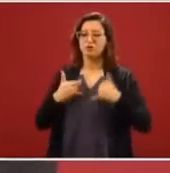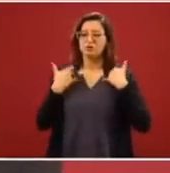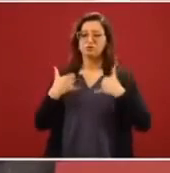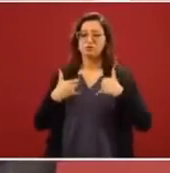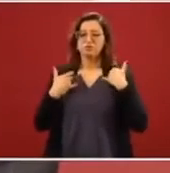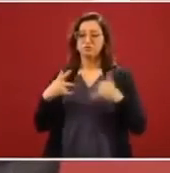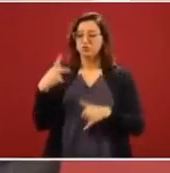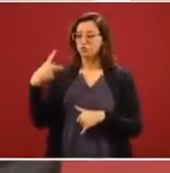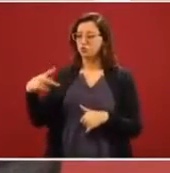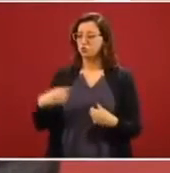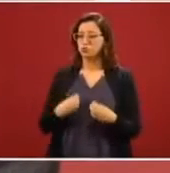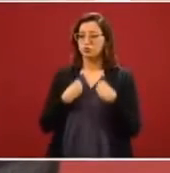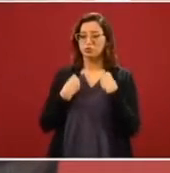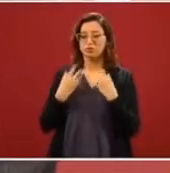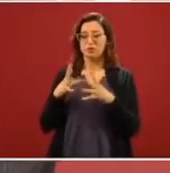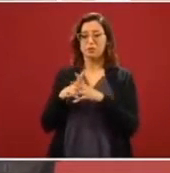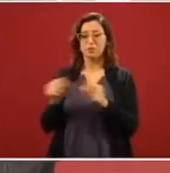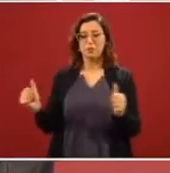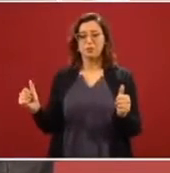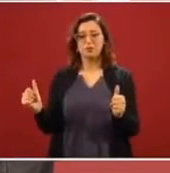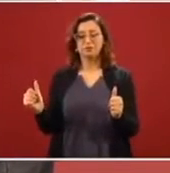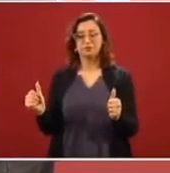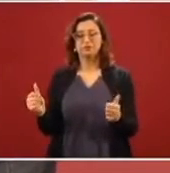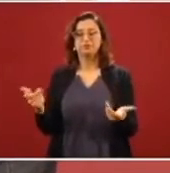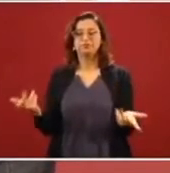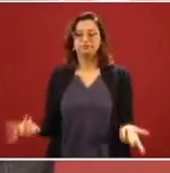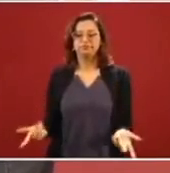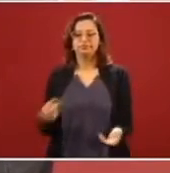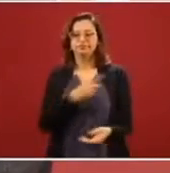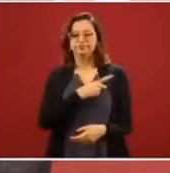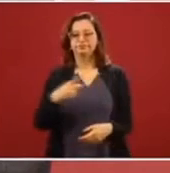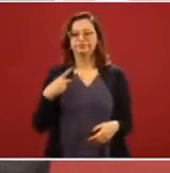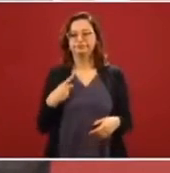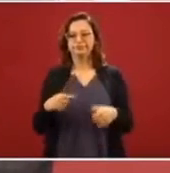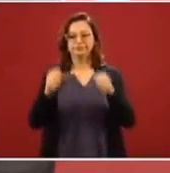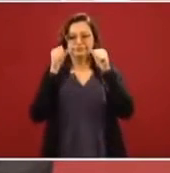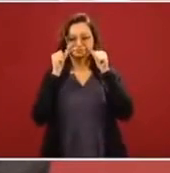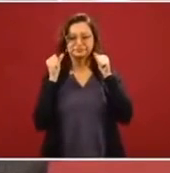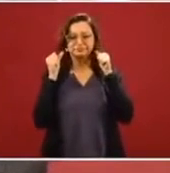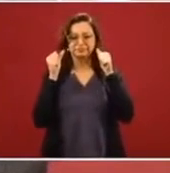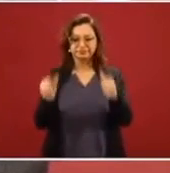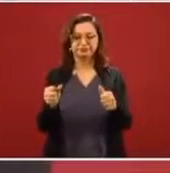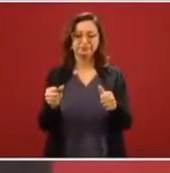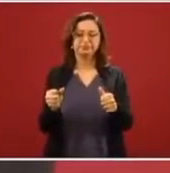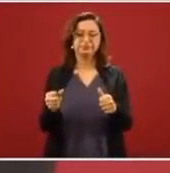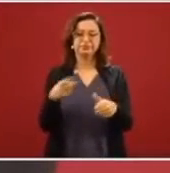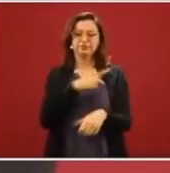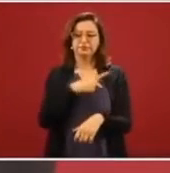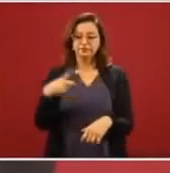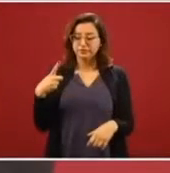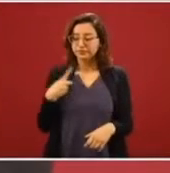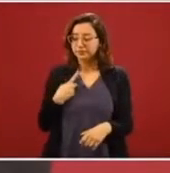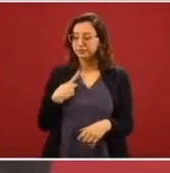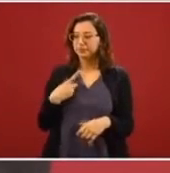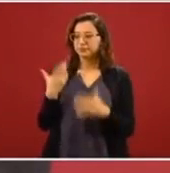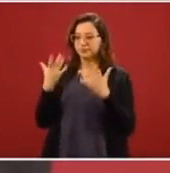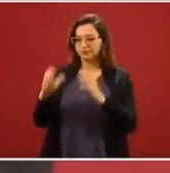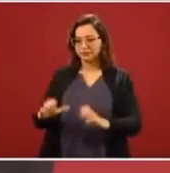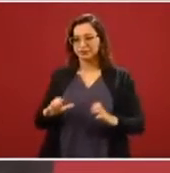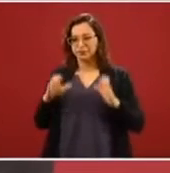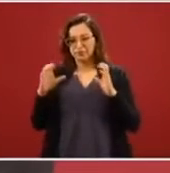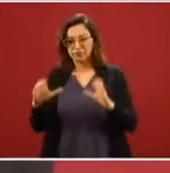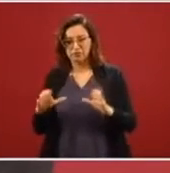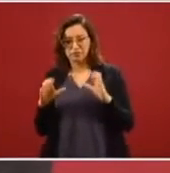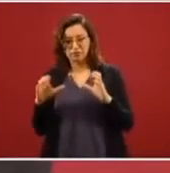Entonces, and eso they lo tenemos que finish aprender. with the lives of the youth. And No this olvidarnos we must not forget. de We need to have it